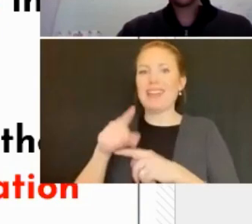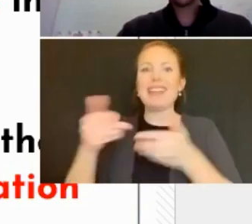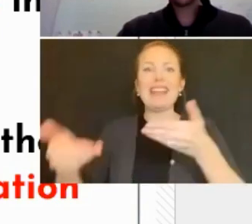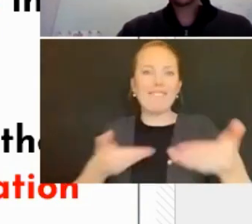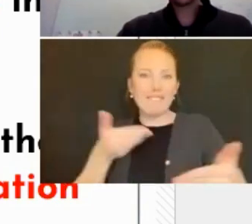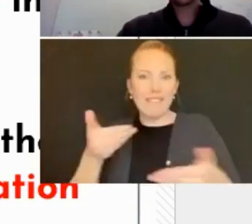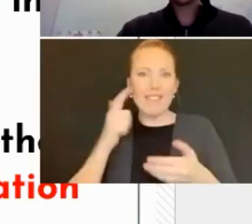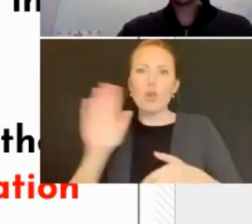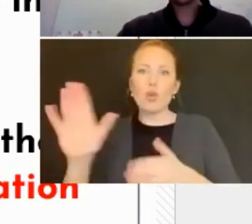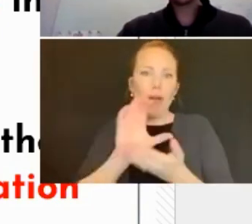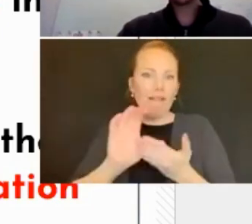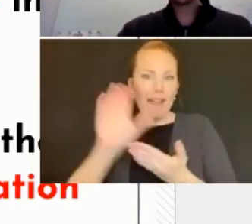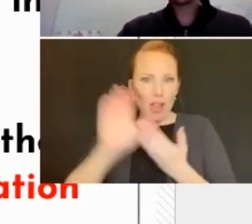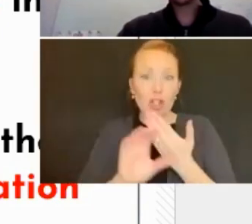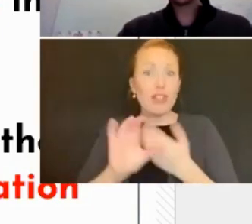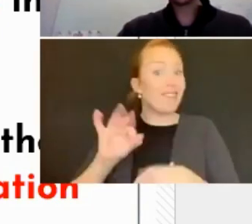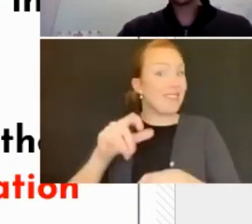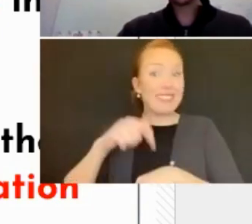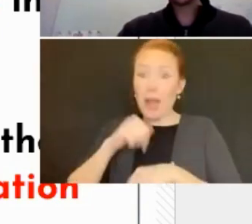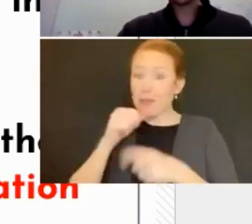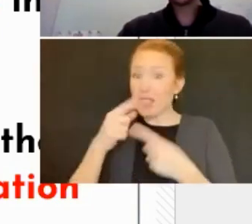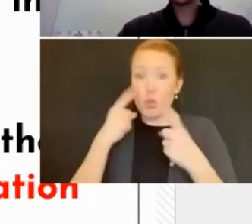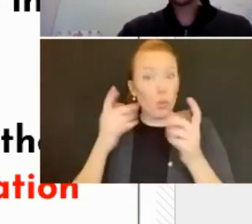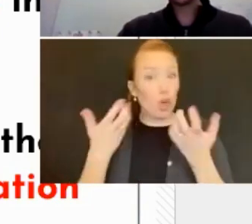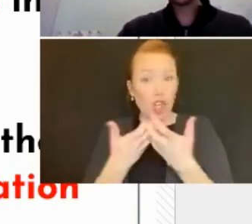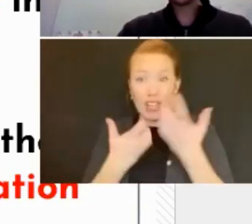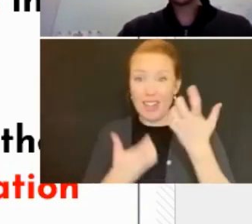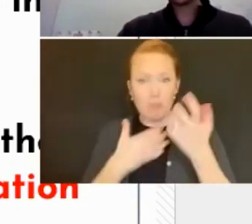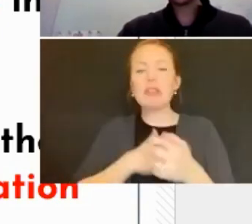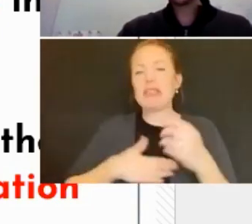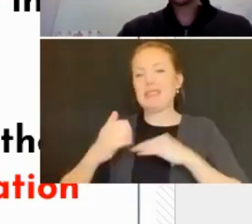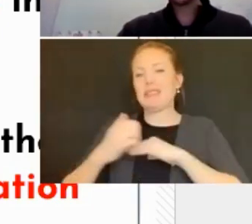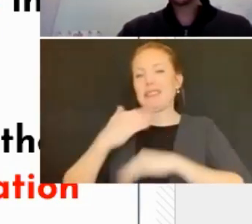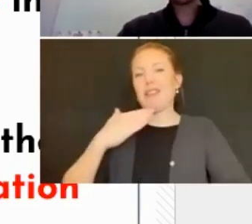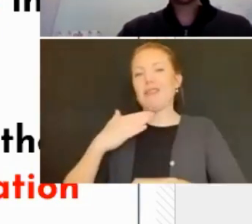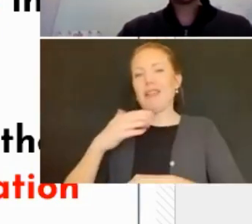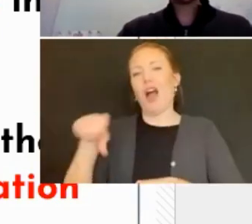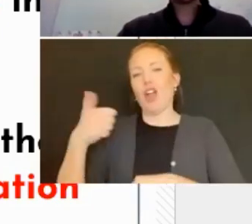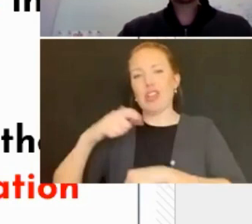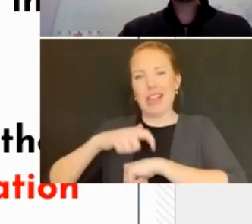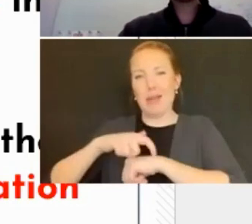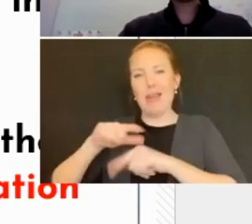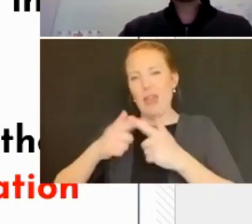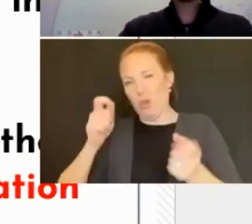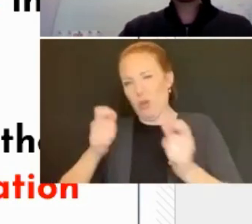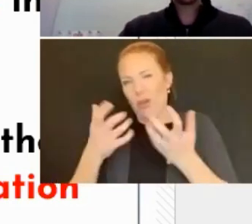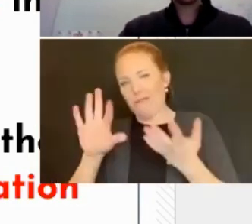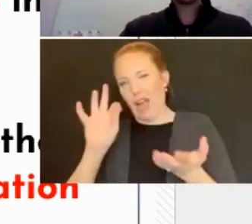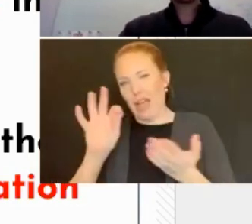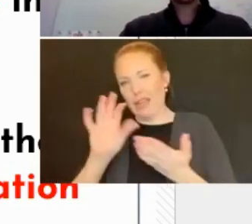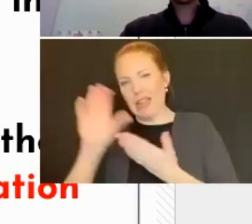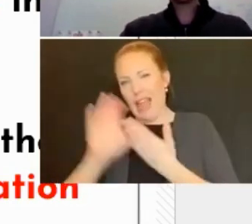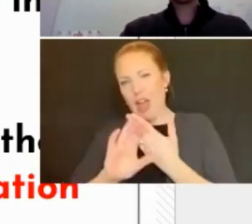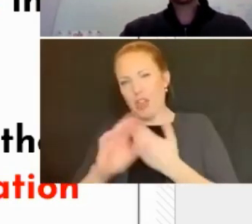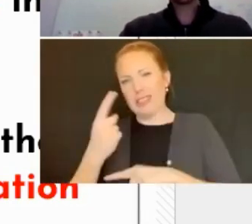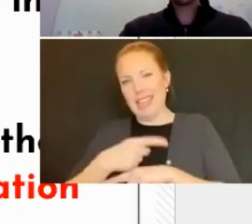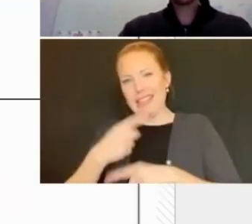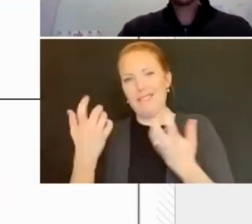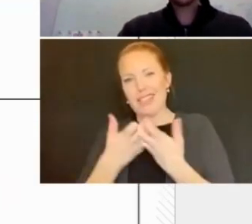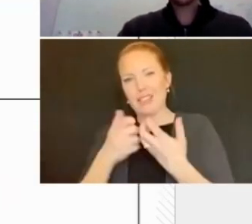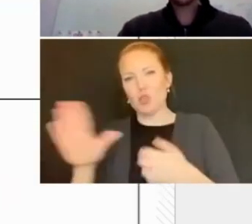your calendar. If the time doesn't work, just suggest another time and we will adjust on your schedule. So thank you to those who requested